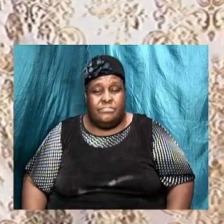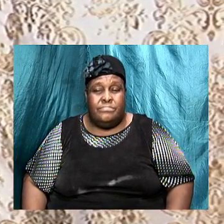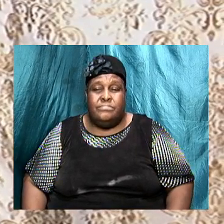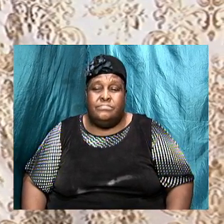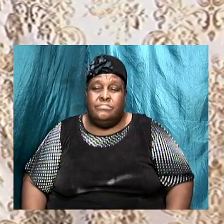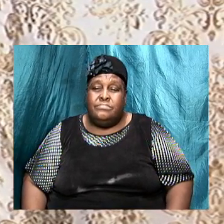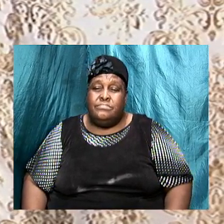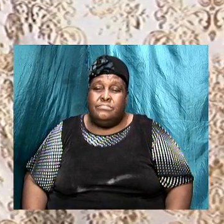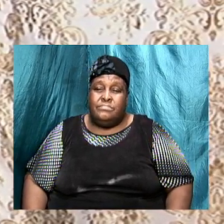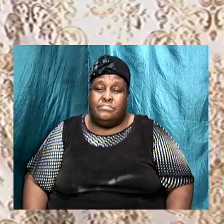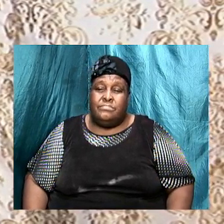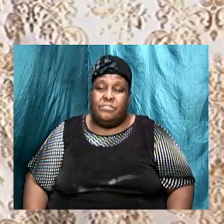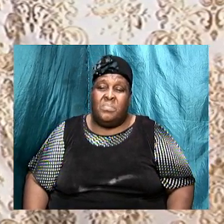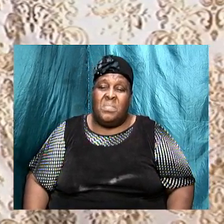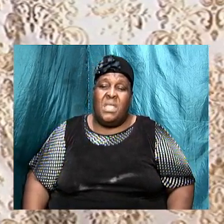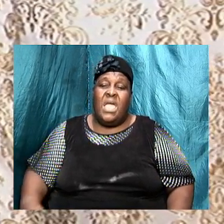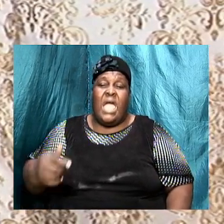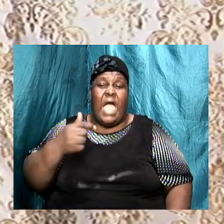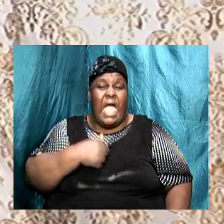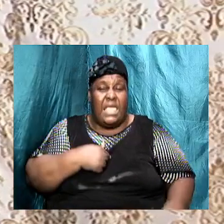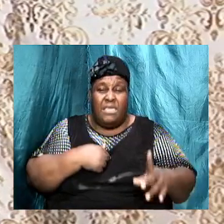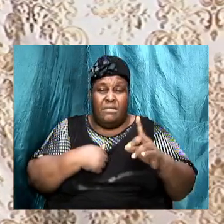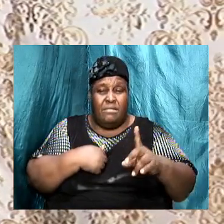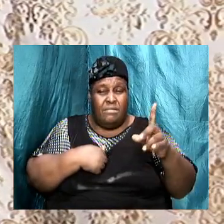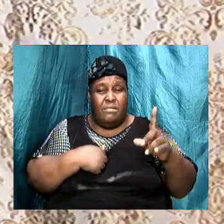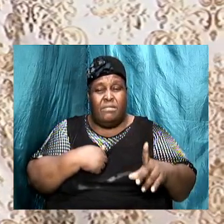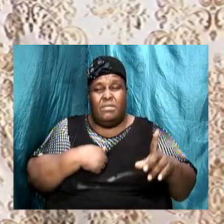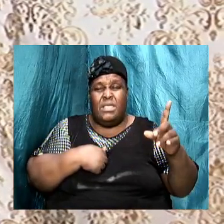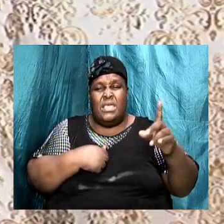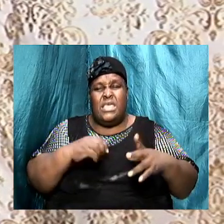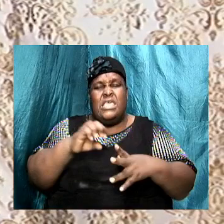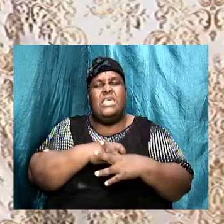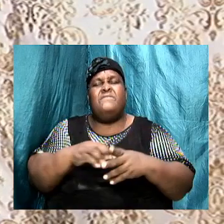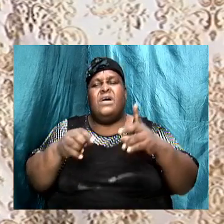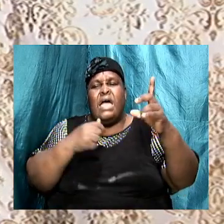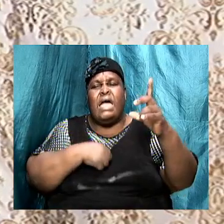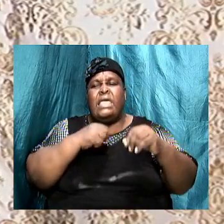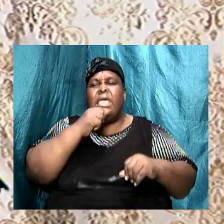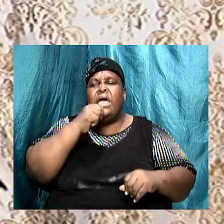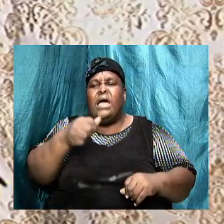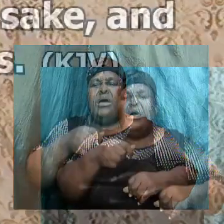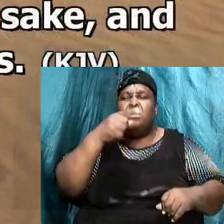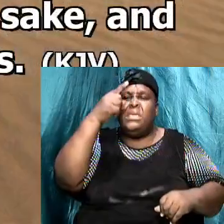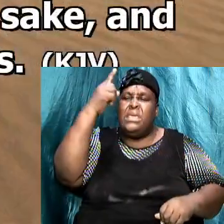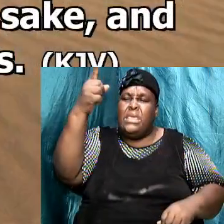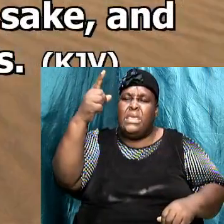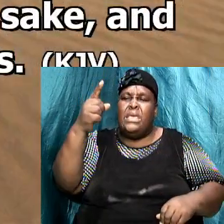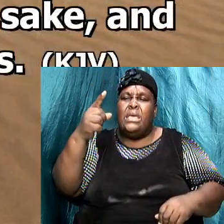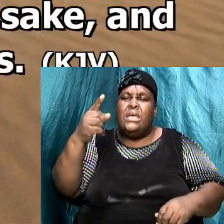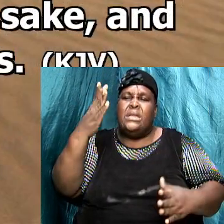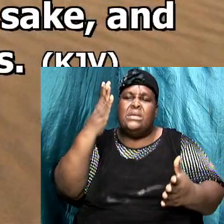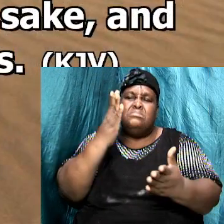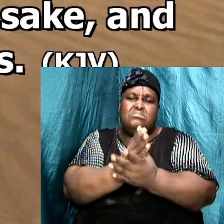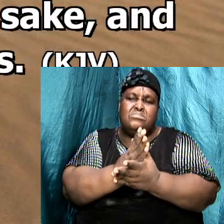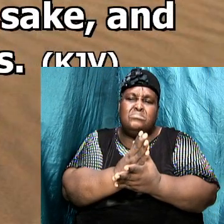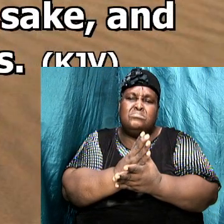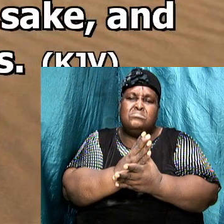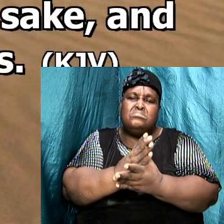Isaiah 43, him say, I am he that blotteth out thy